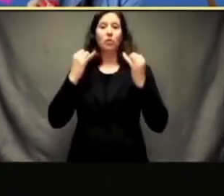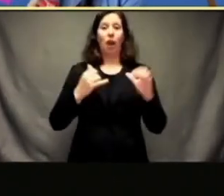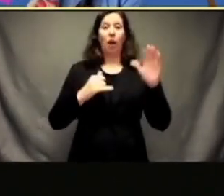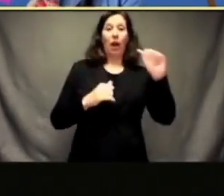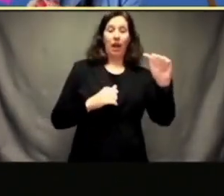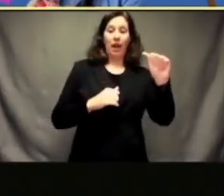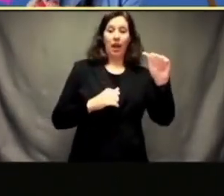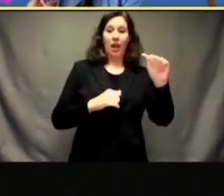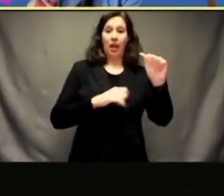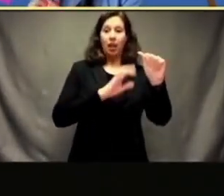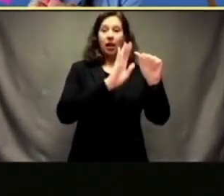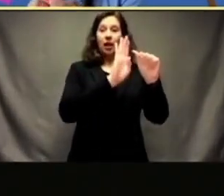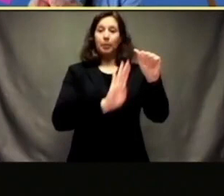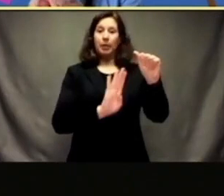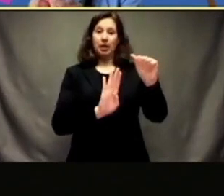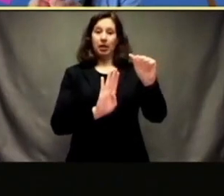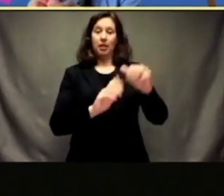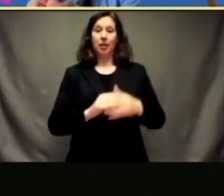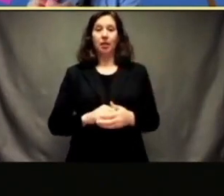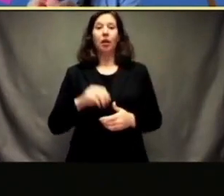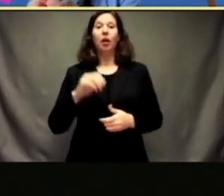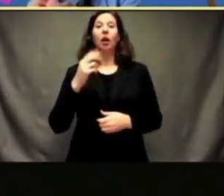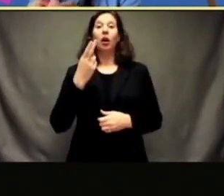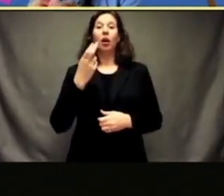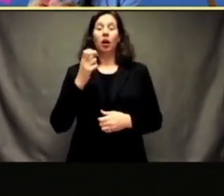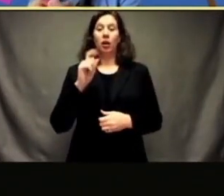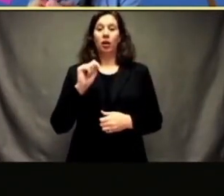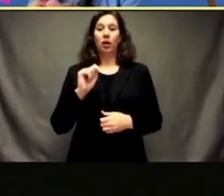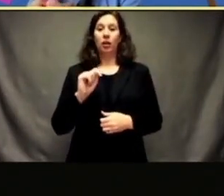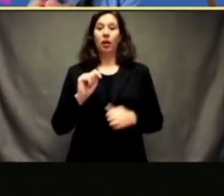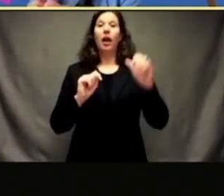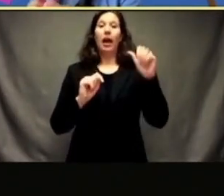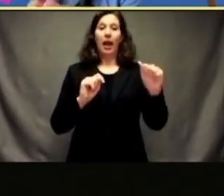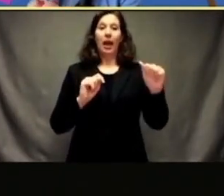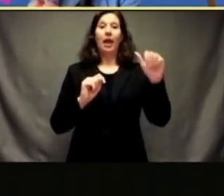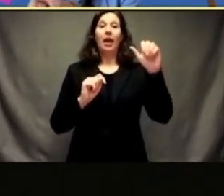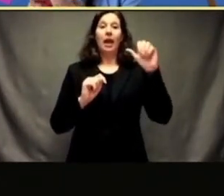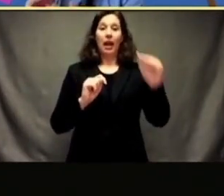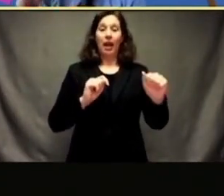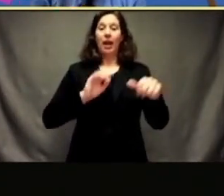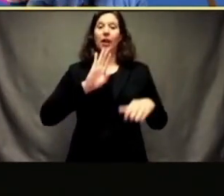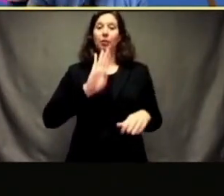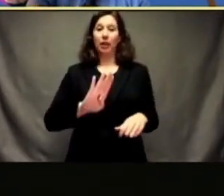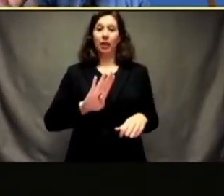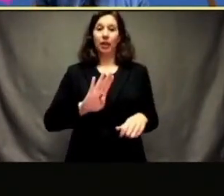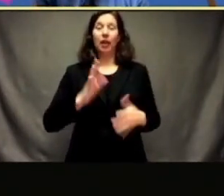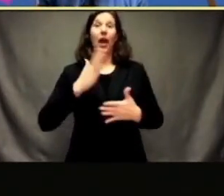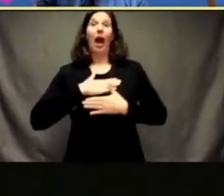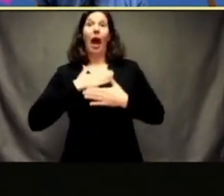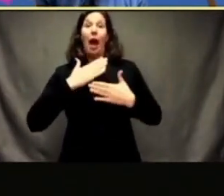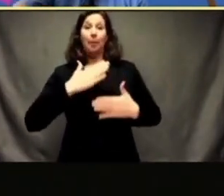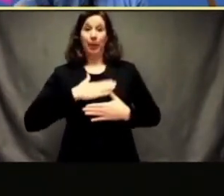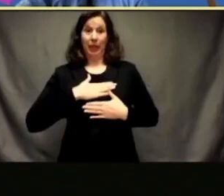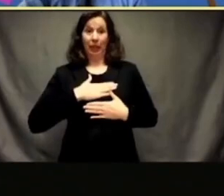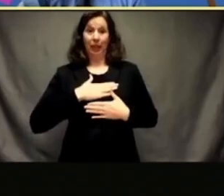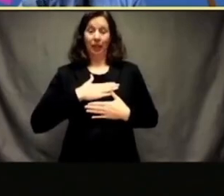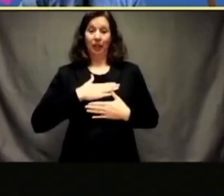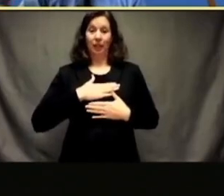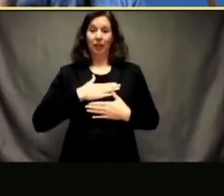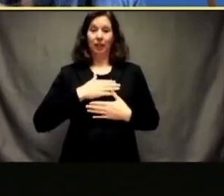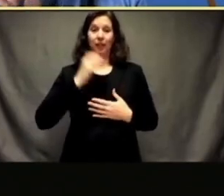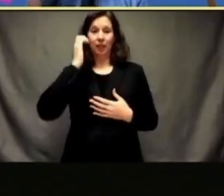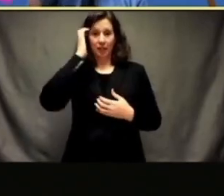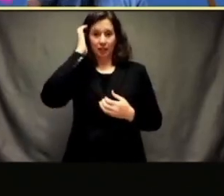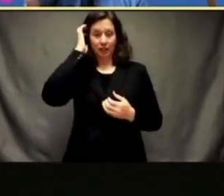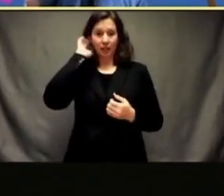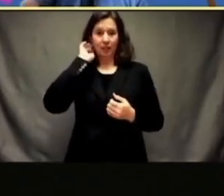A, B. Heart. Sorry, A, B. Happy. And now it says happy. And